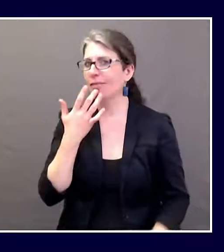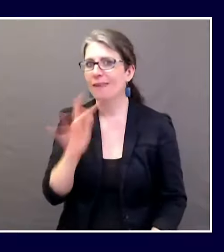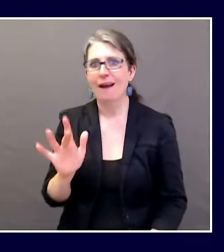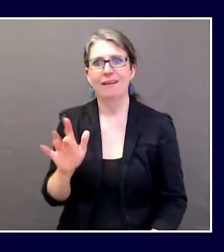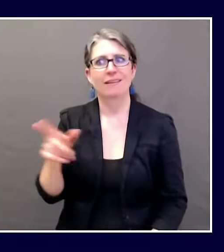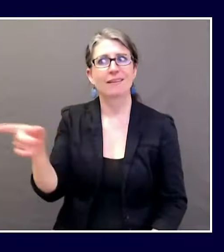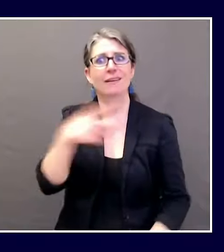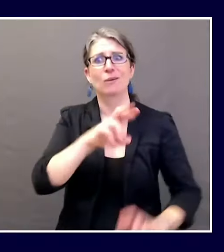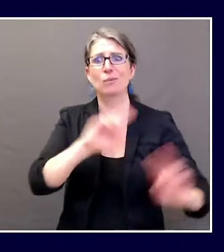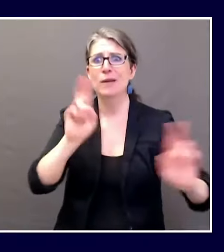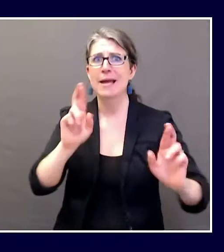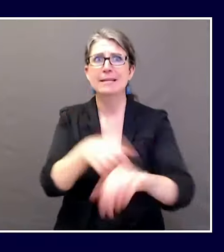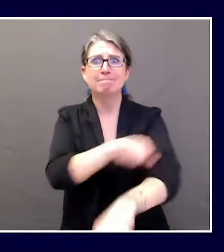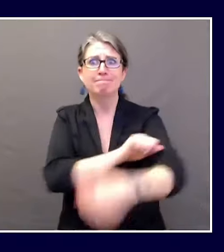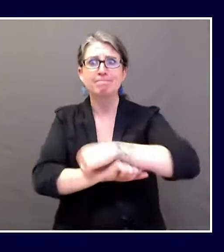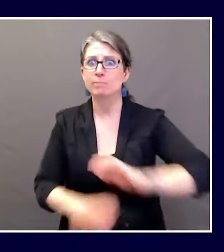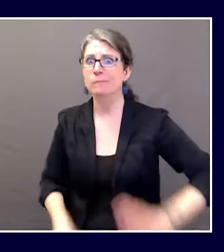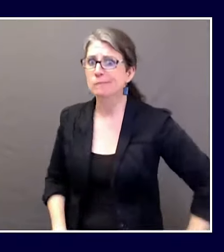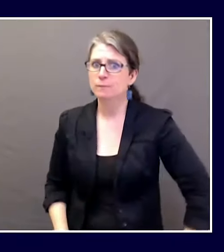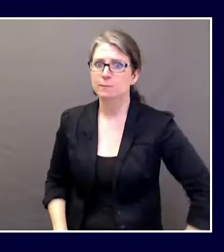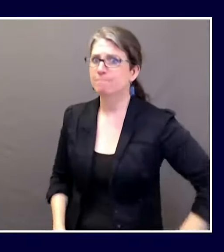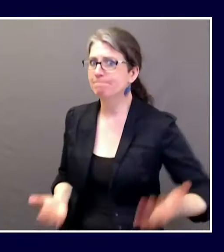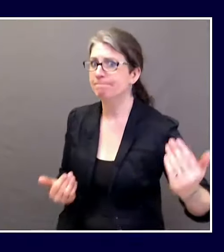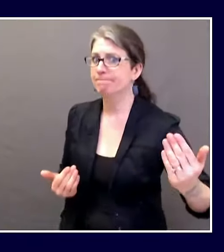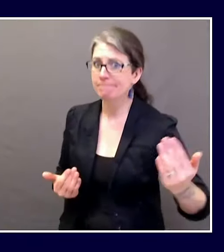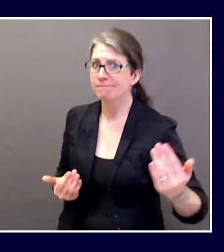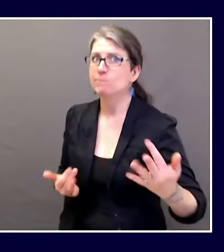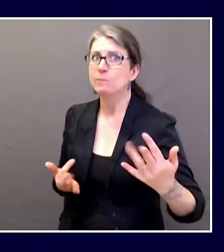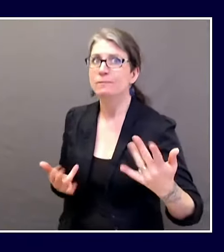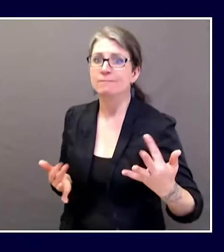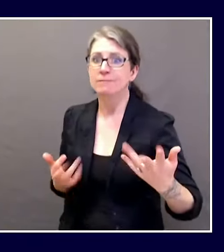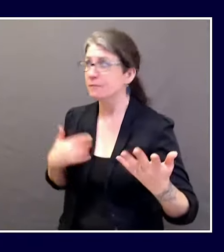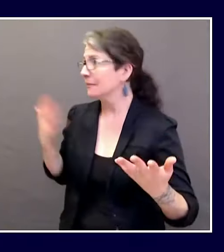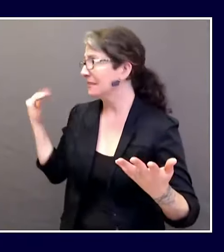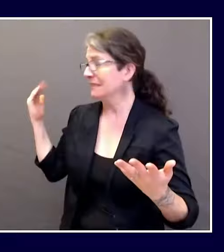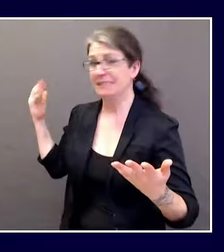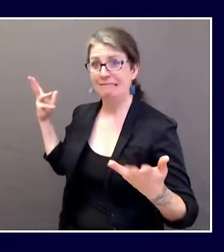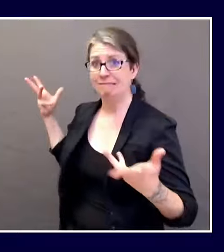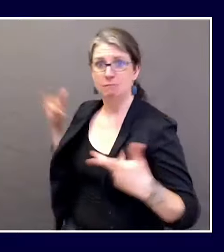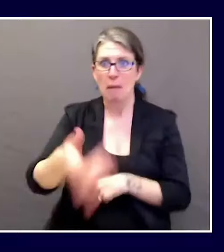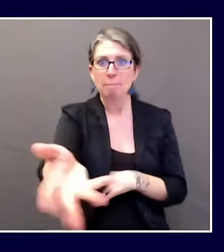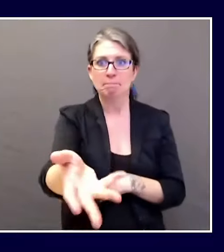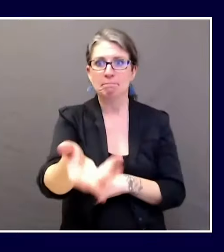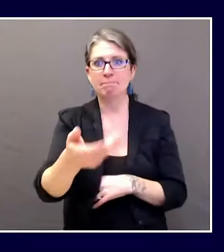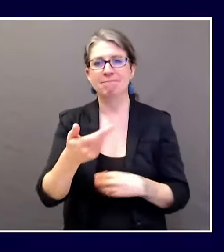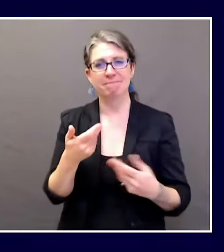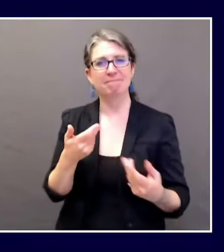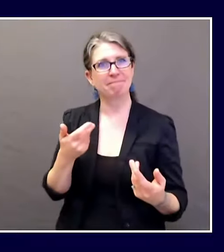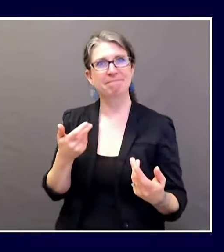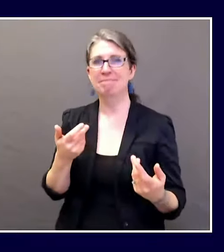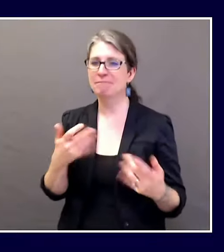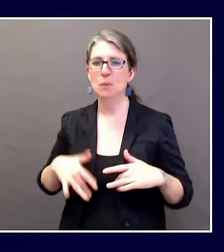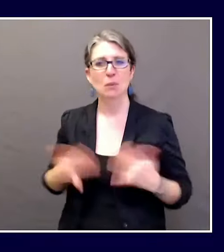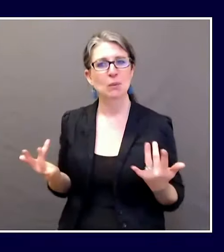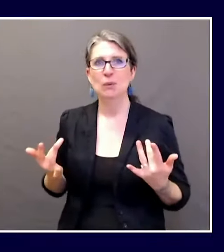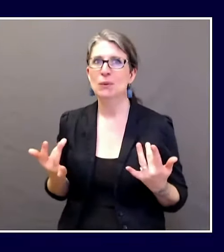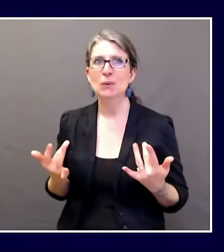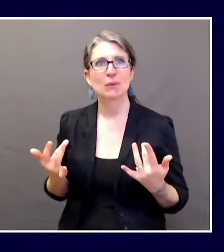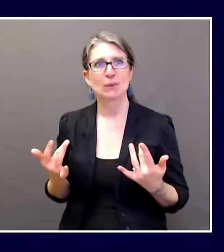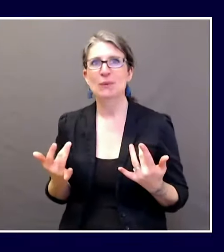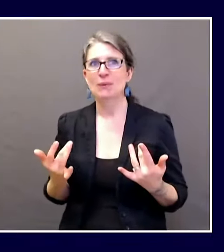every single day as our vaccine supply increases, that road, that pathway is how we will get there